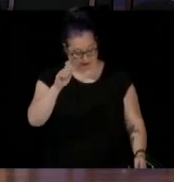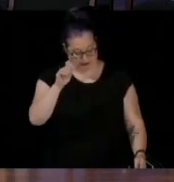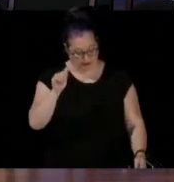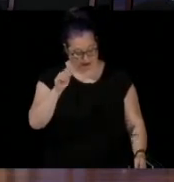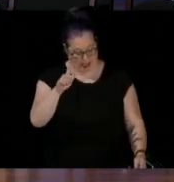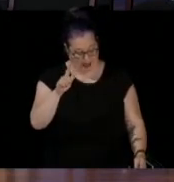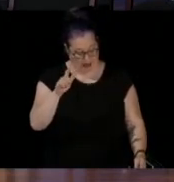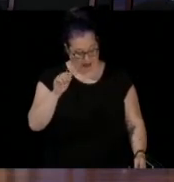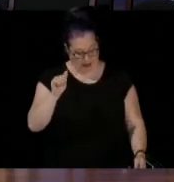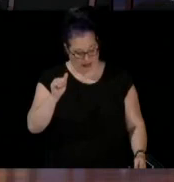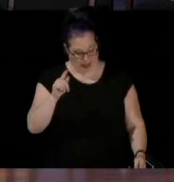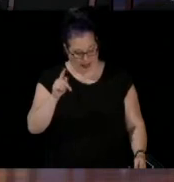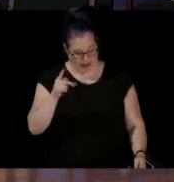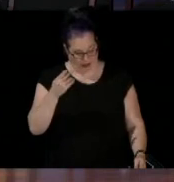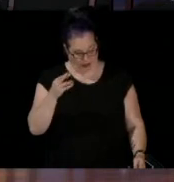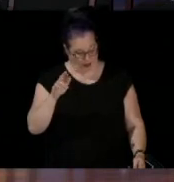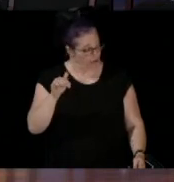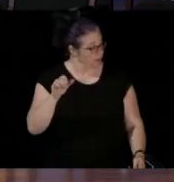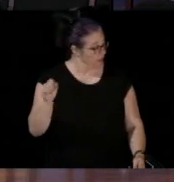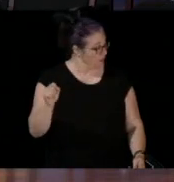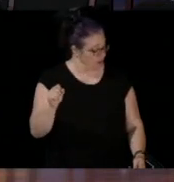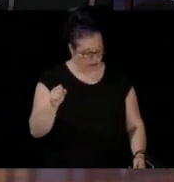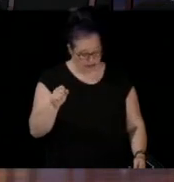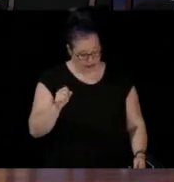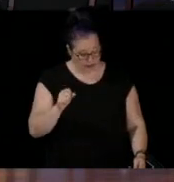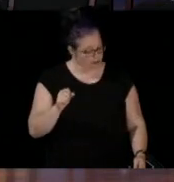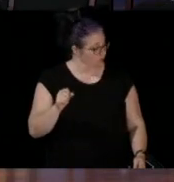Talal Ekris.